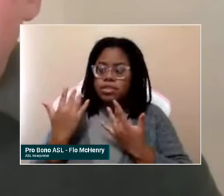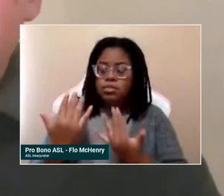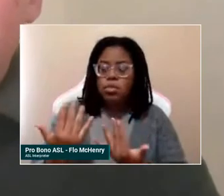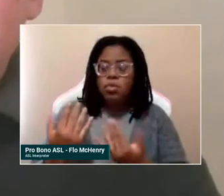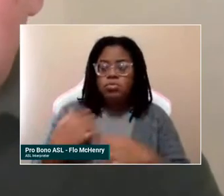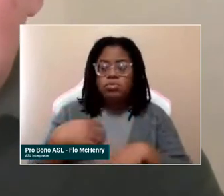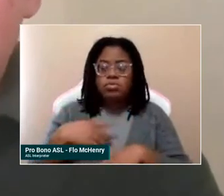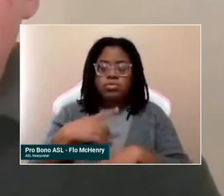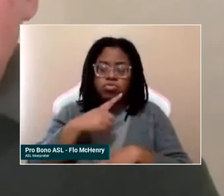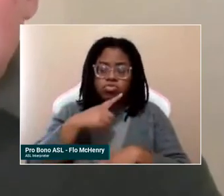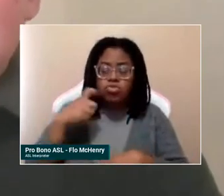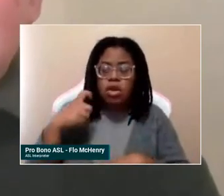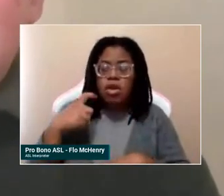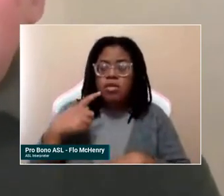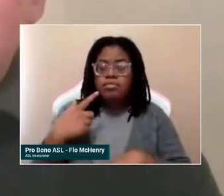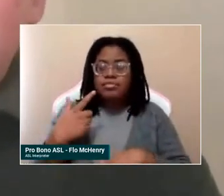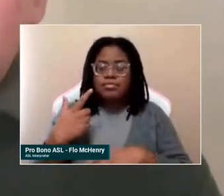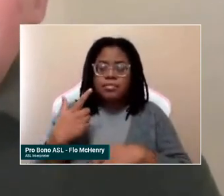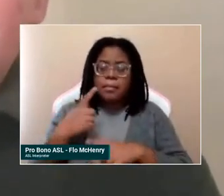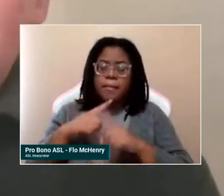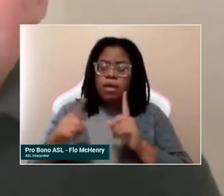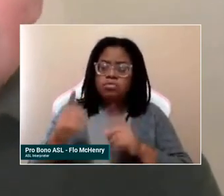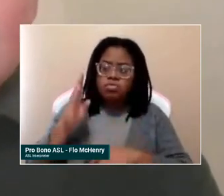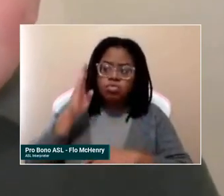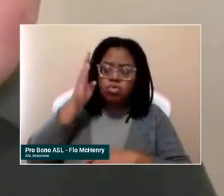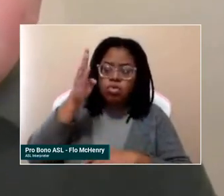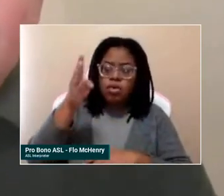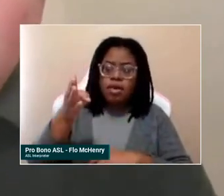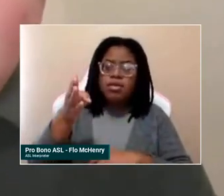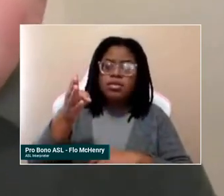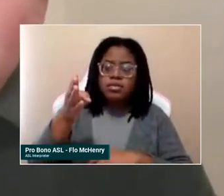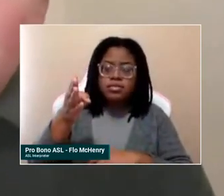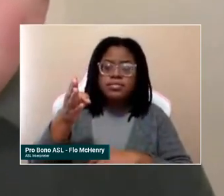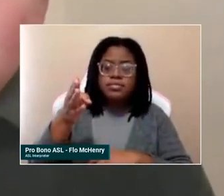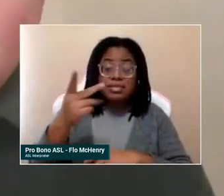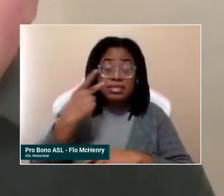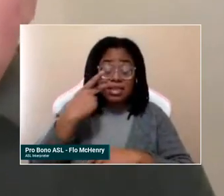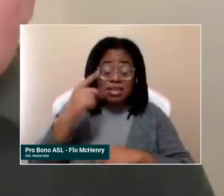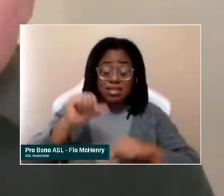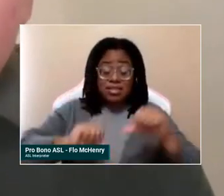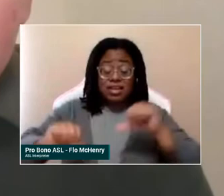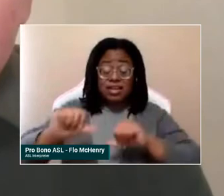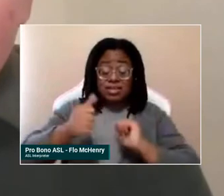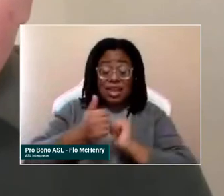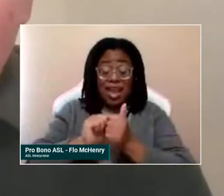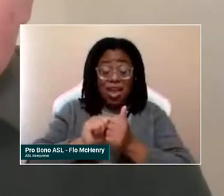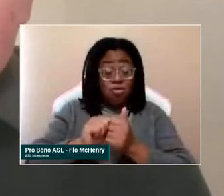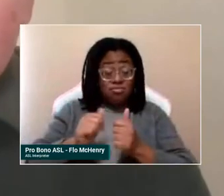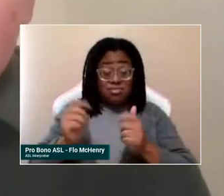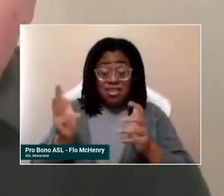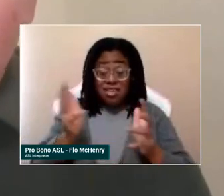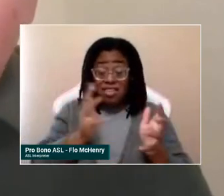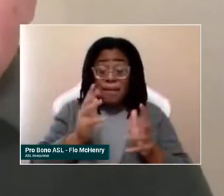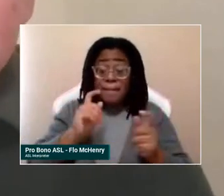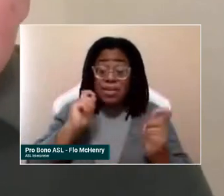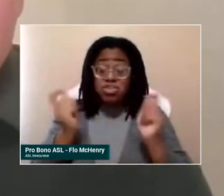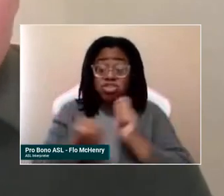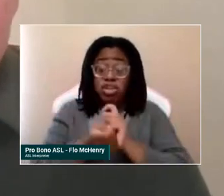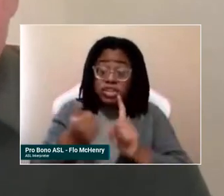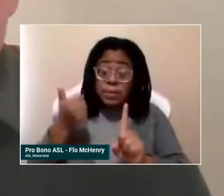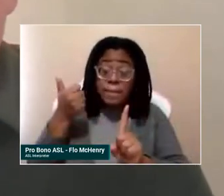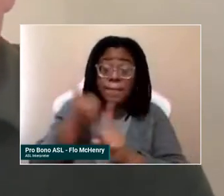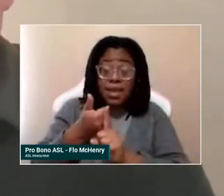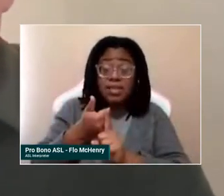instead to look ahead, both to the science of how climate change is impacting the Pacific Northwest and what we